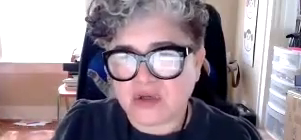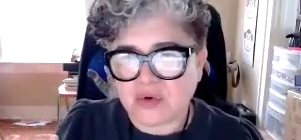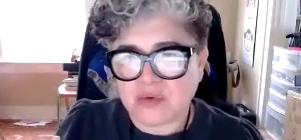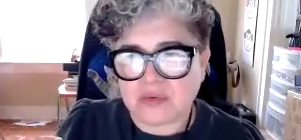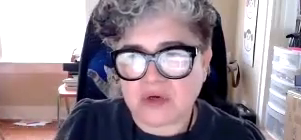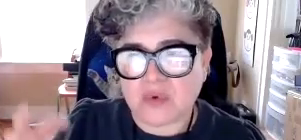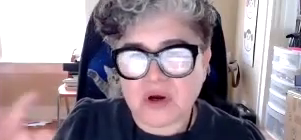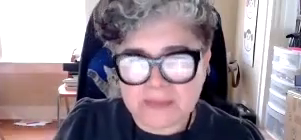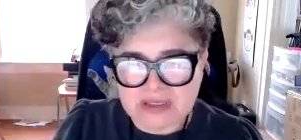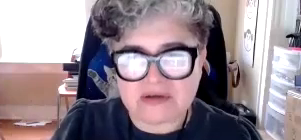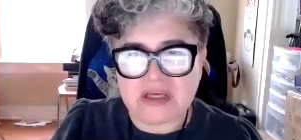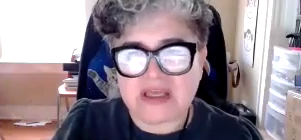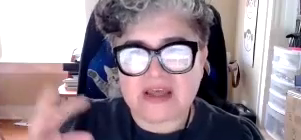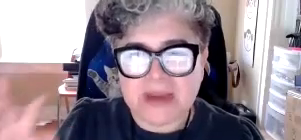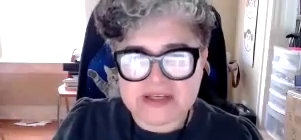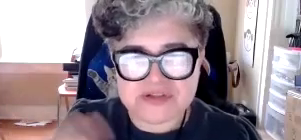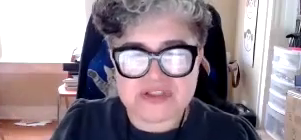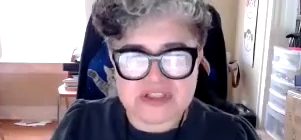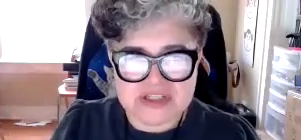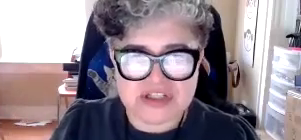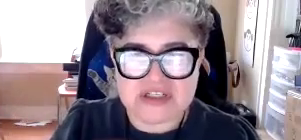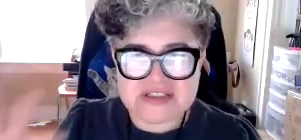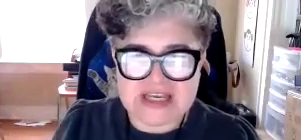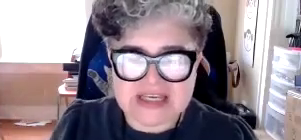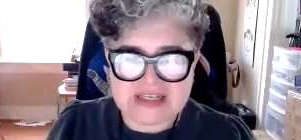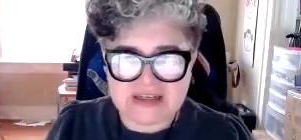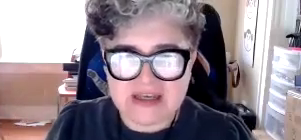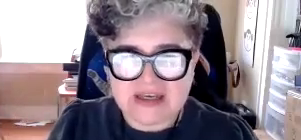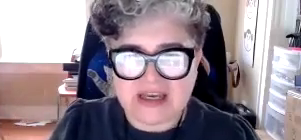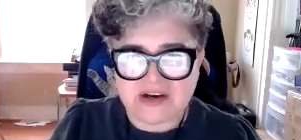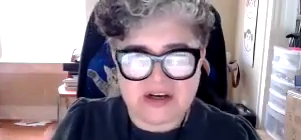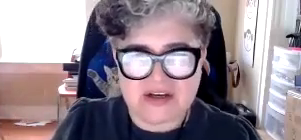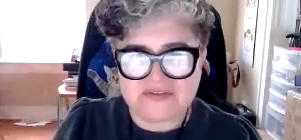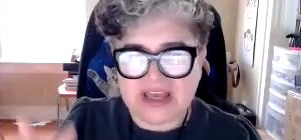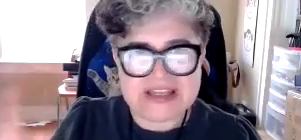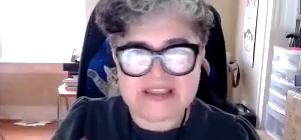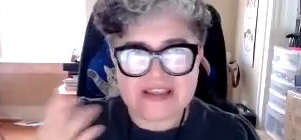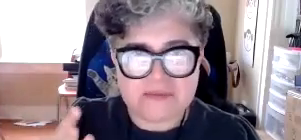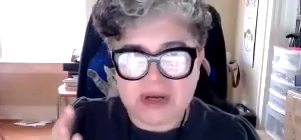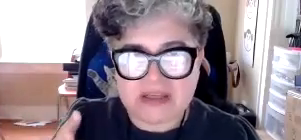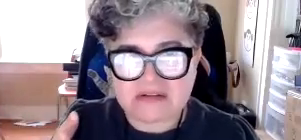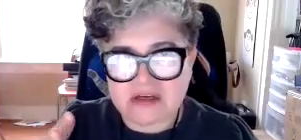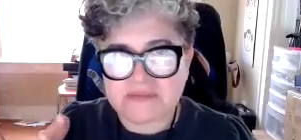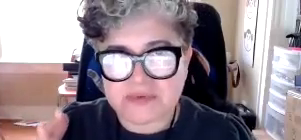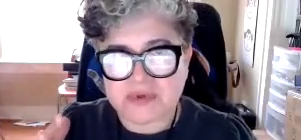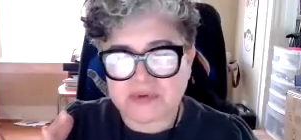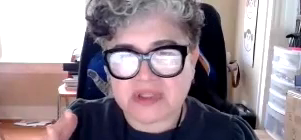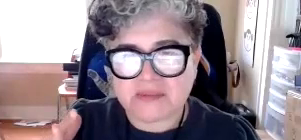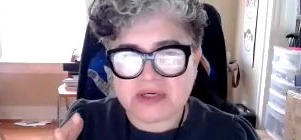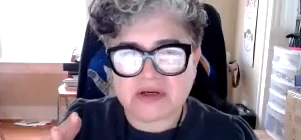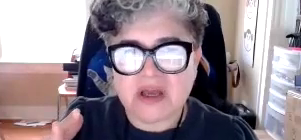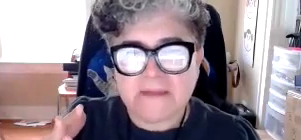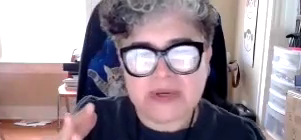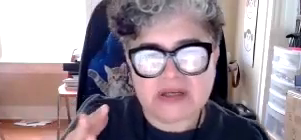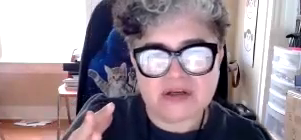consuming, a raw milk, and that pasteurization is taking care of anything that might come through in